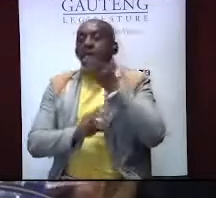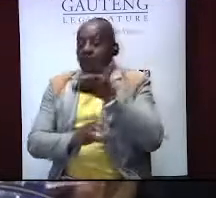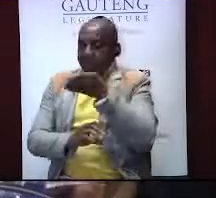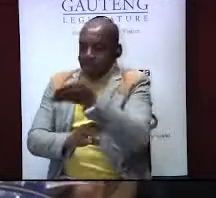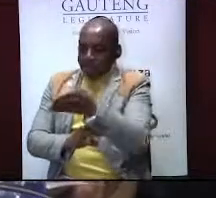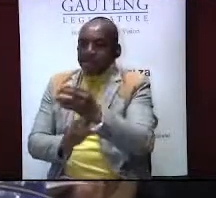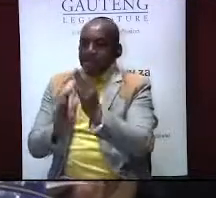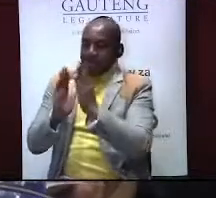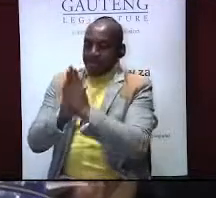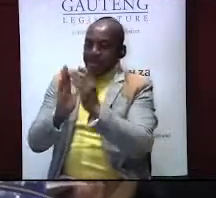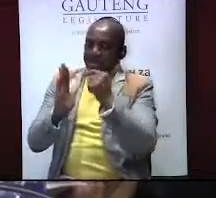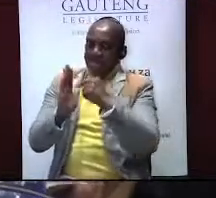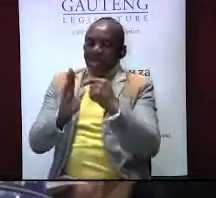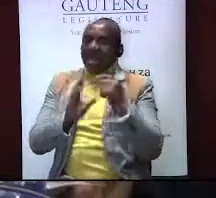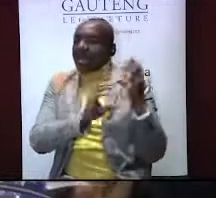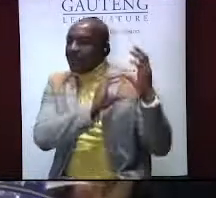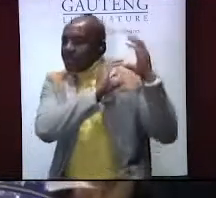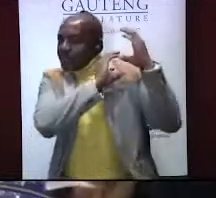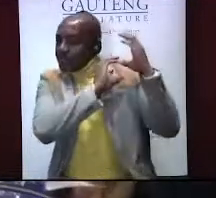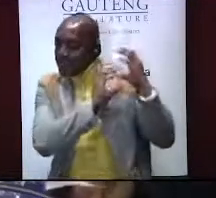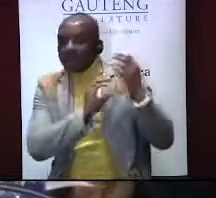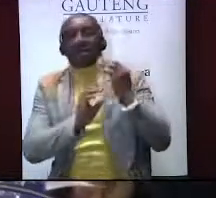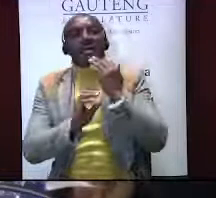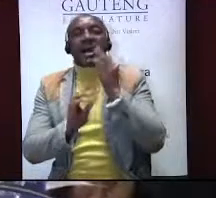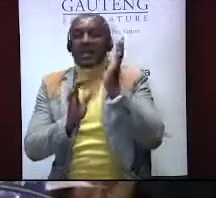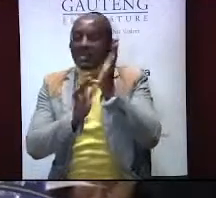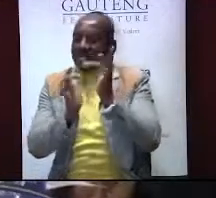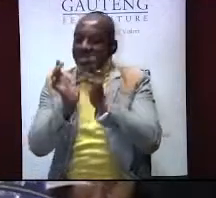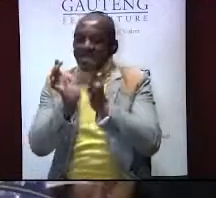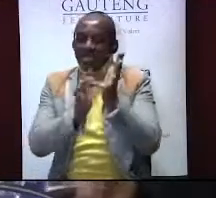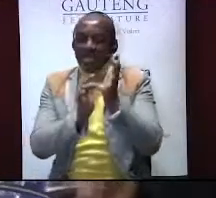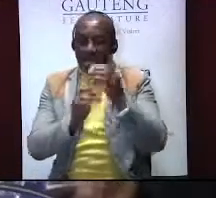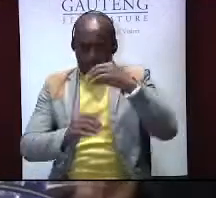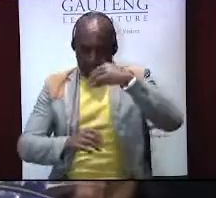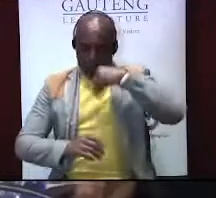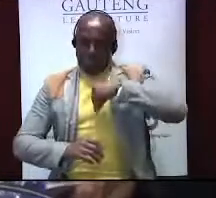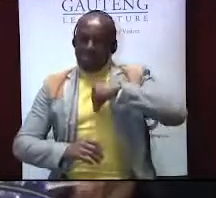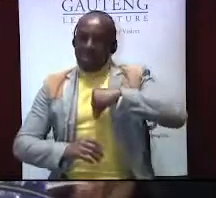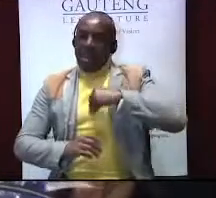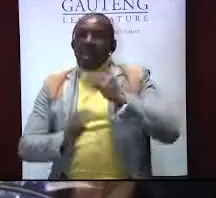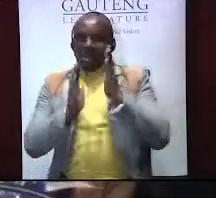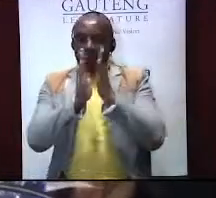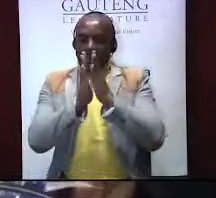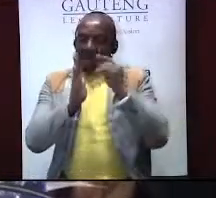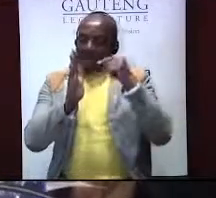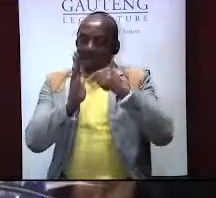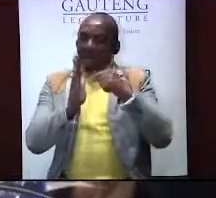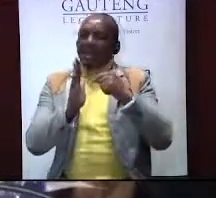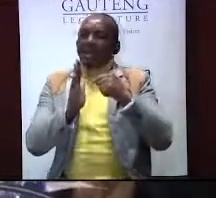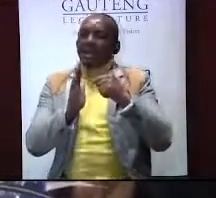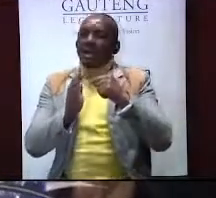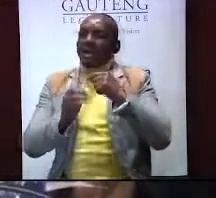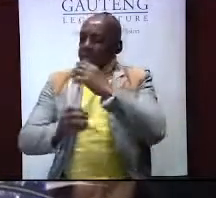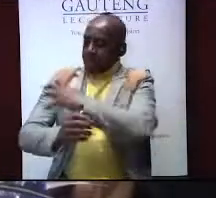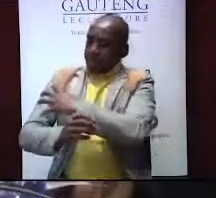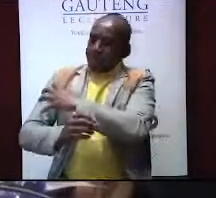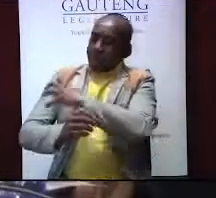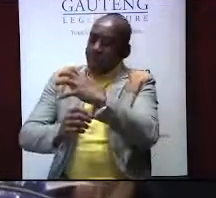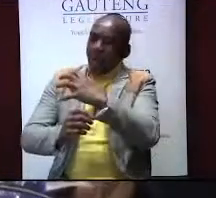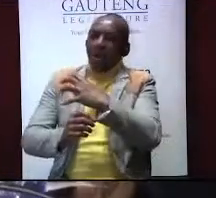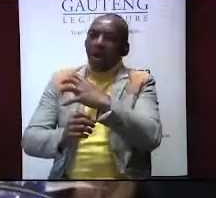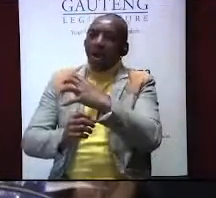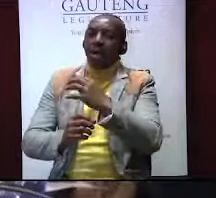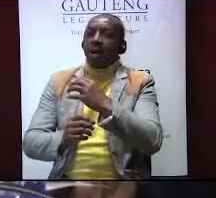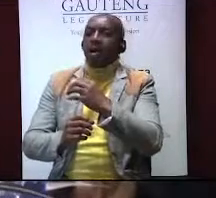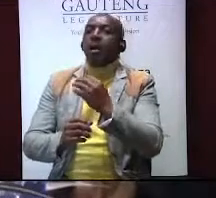The church is carrying Jesus Christ inside of it. The church is the ambassador of Christ on